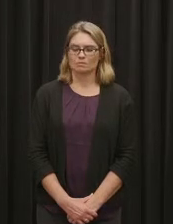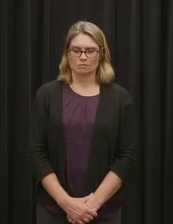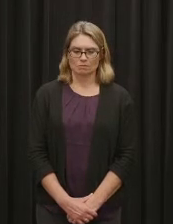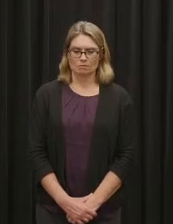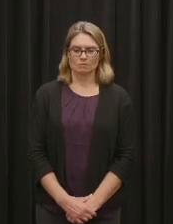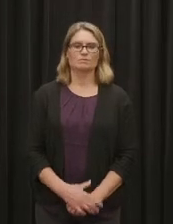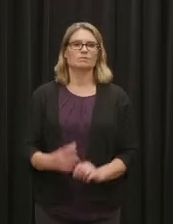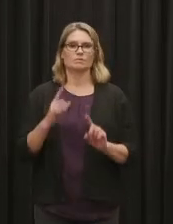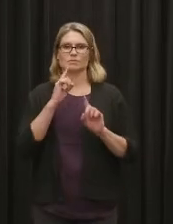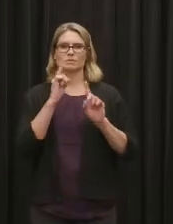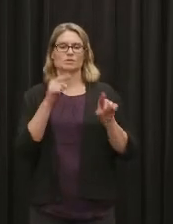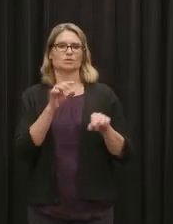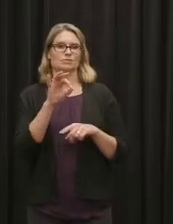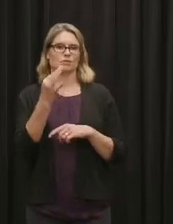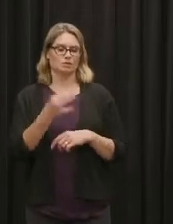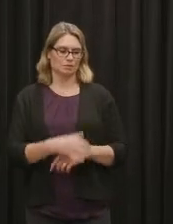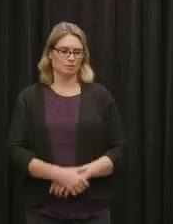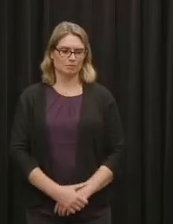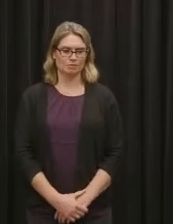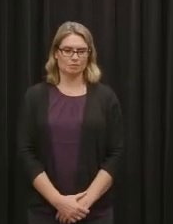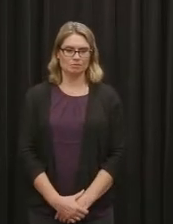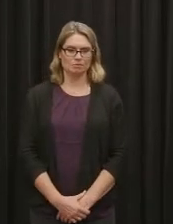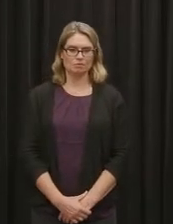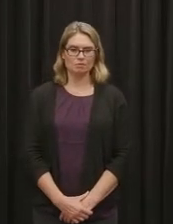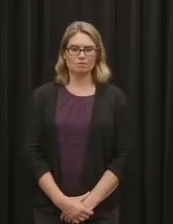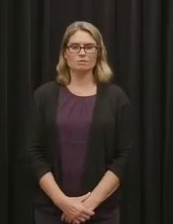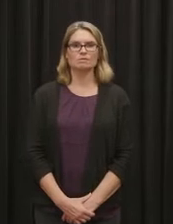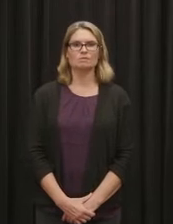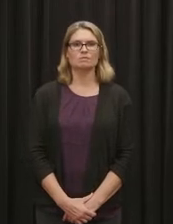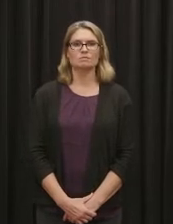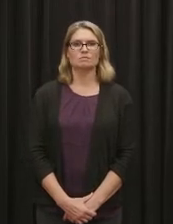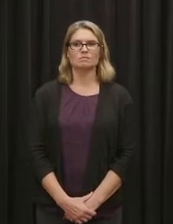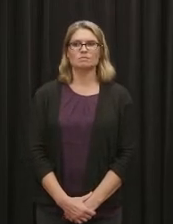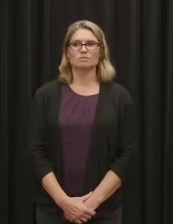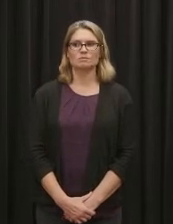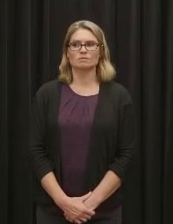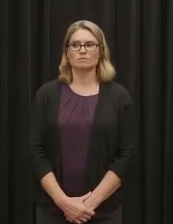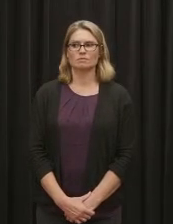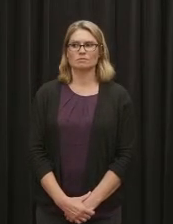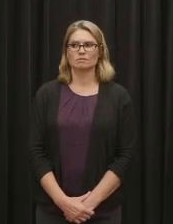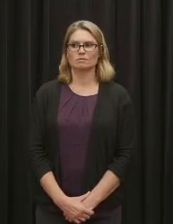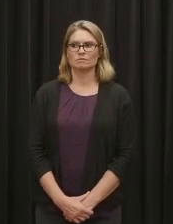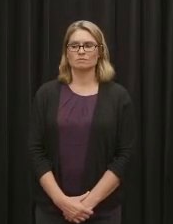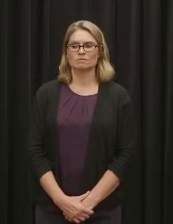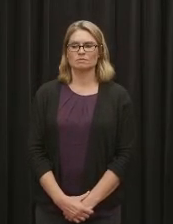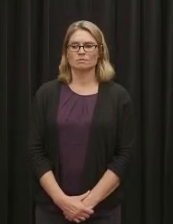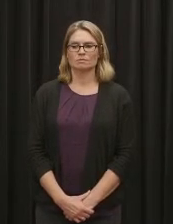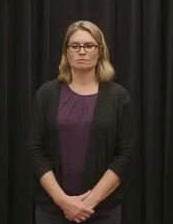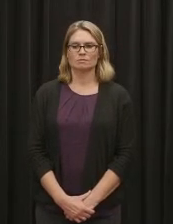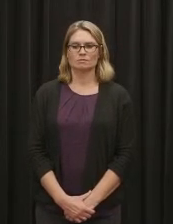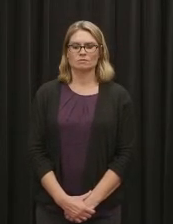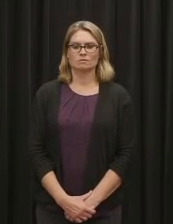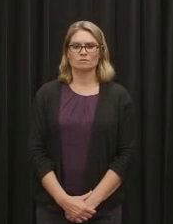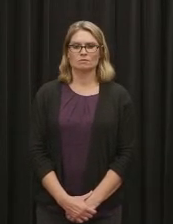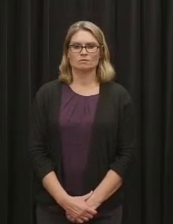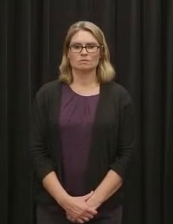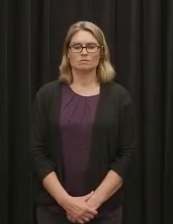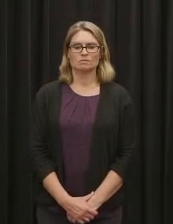details on the planning of the general public, the information that we got